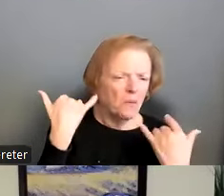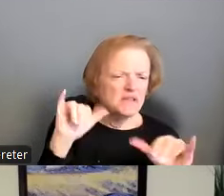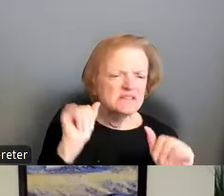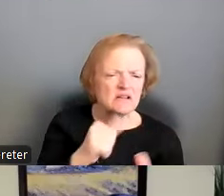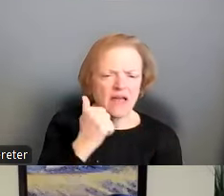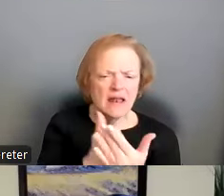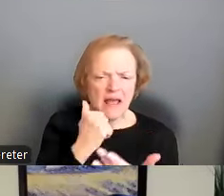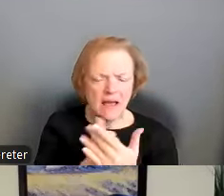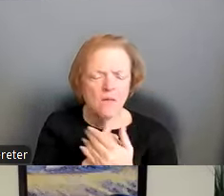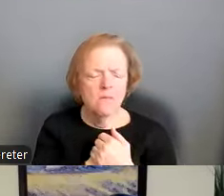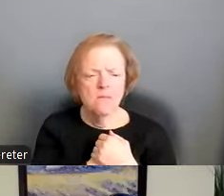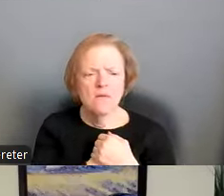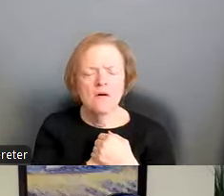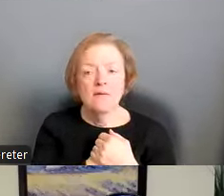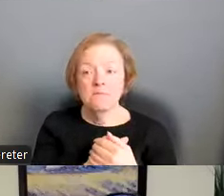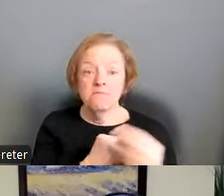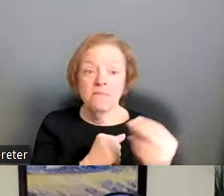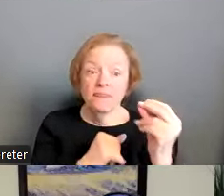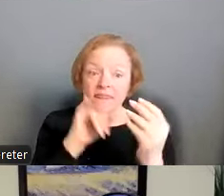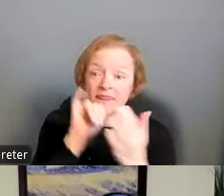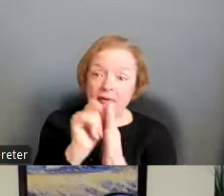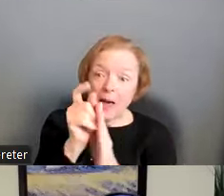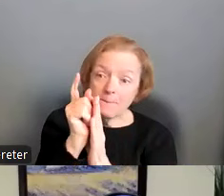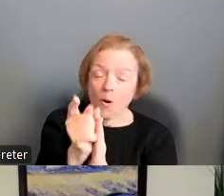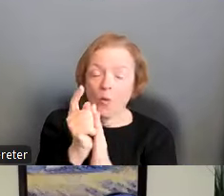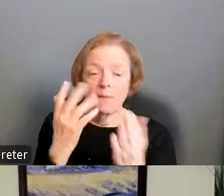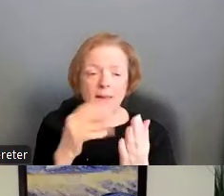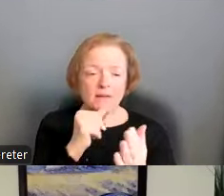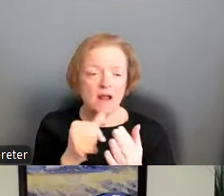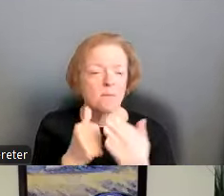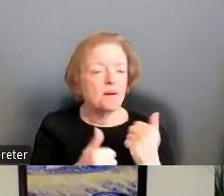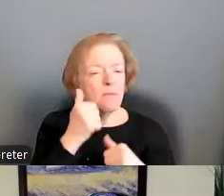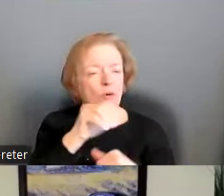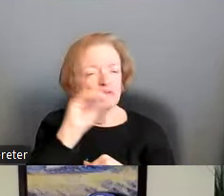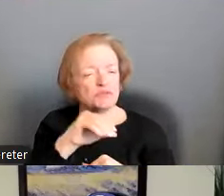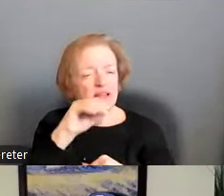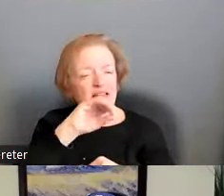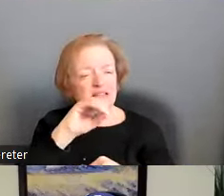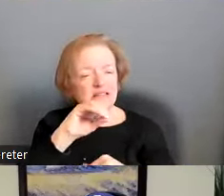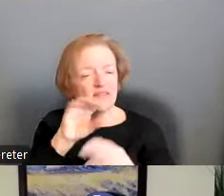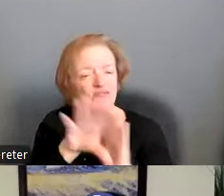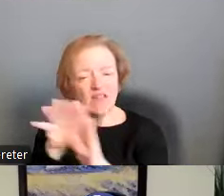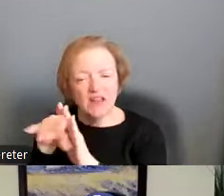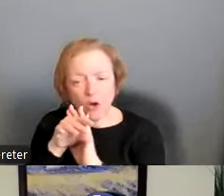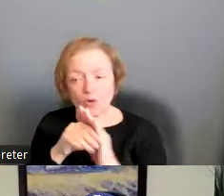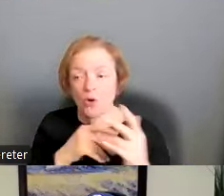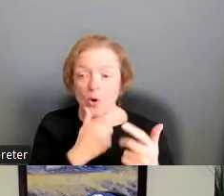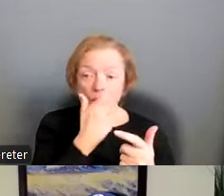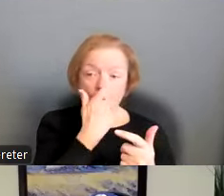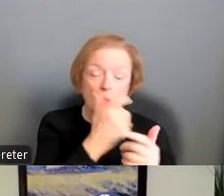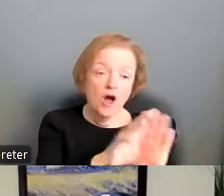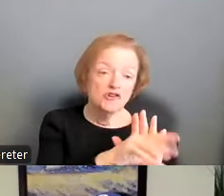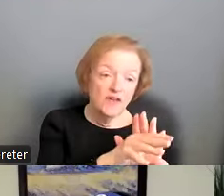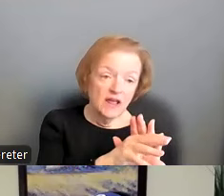The nice thing about it is that it's mostly videos that the students are watching. So it's like, watch a video, pause the